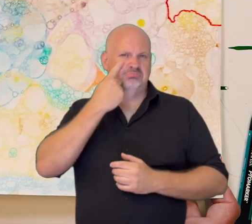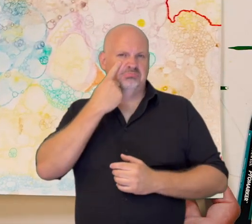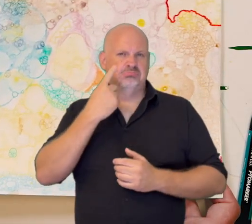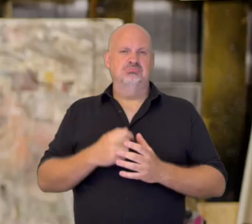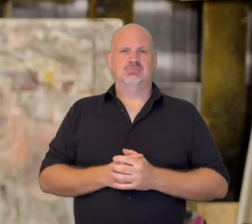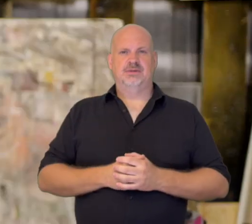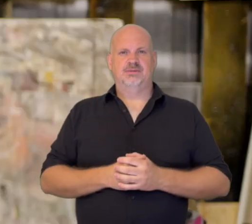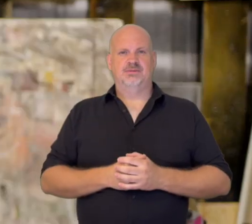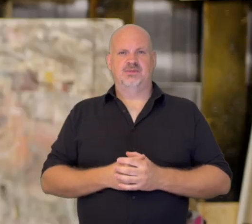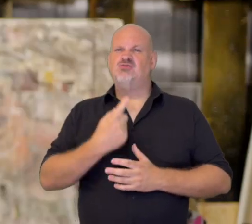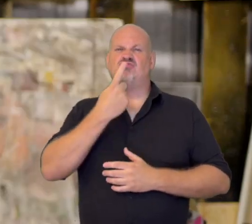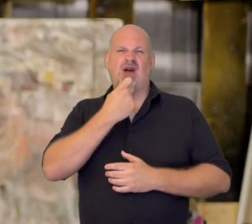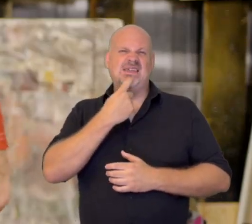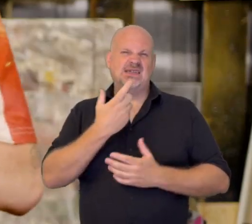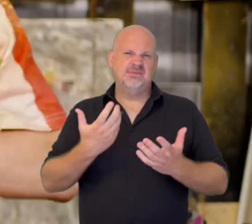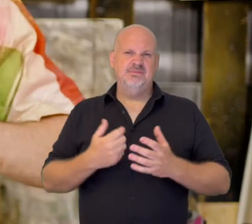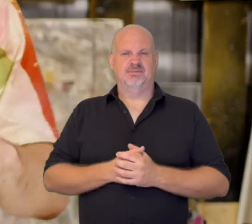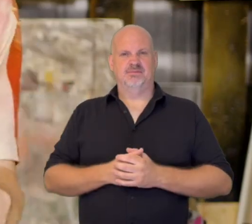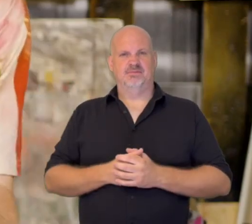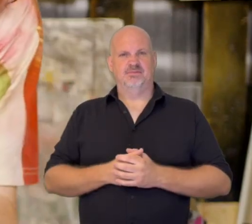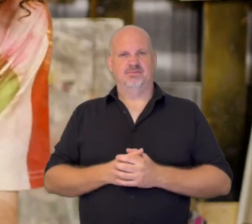one, let's go for red,